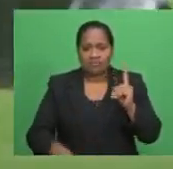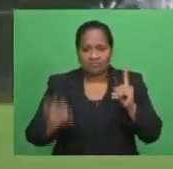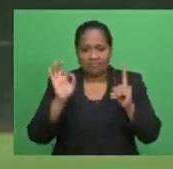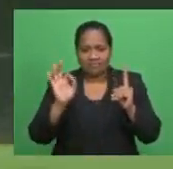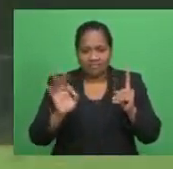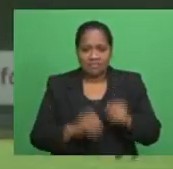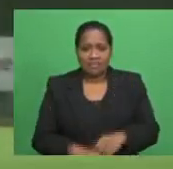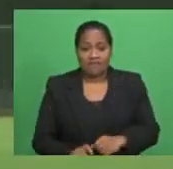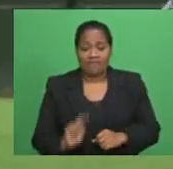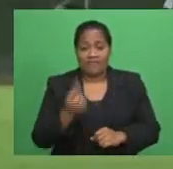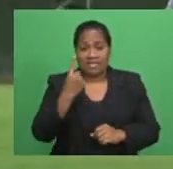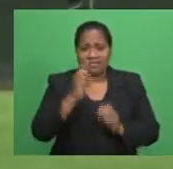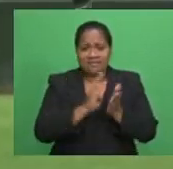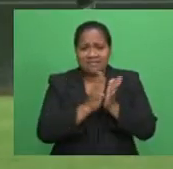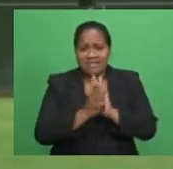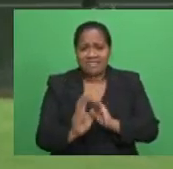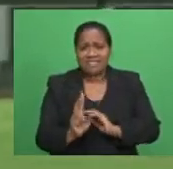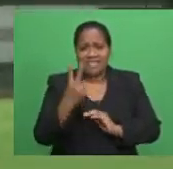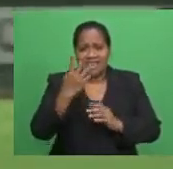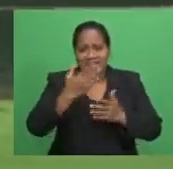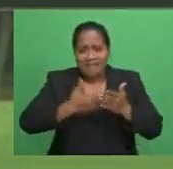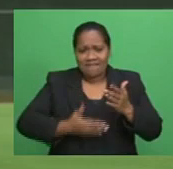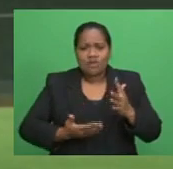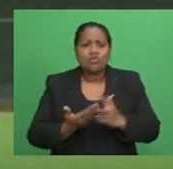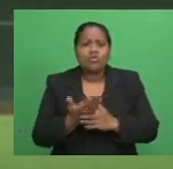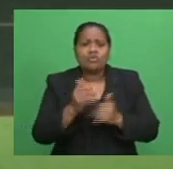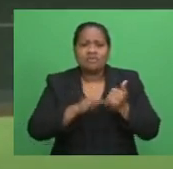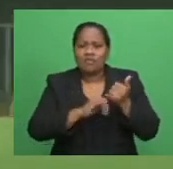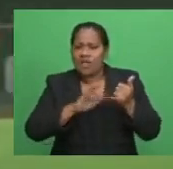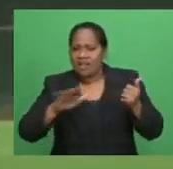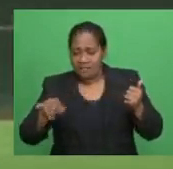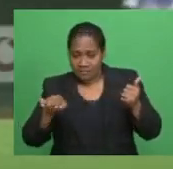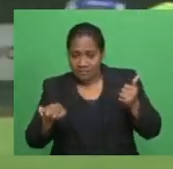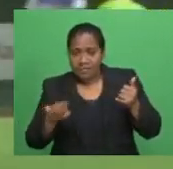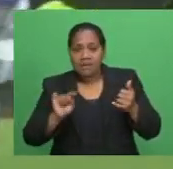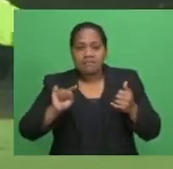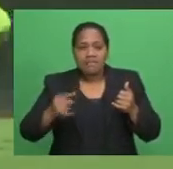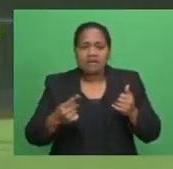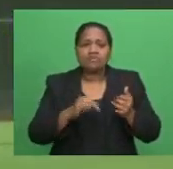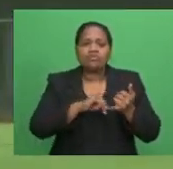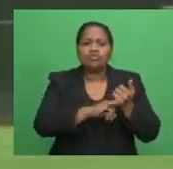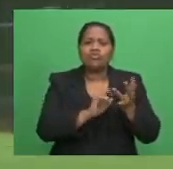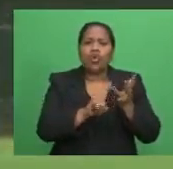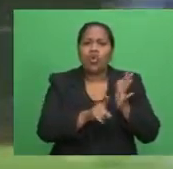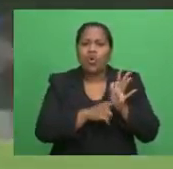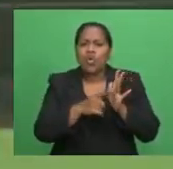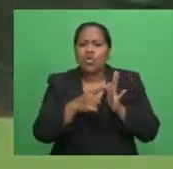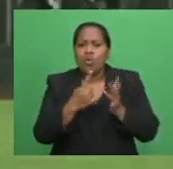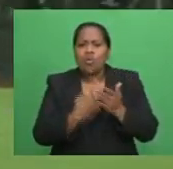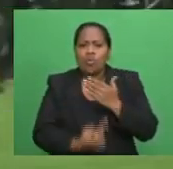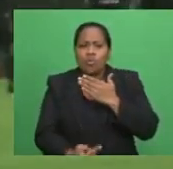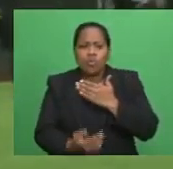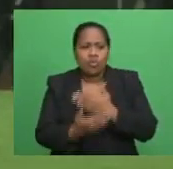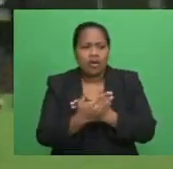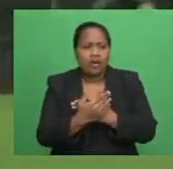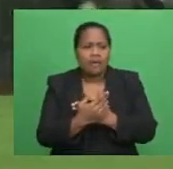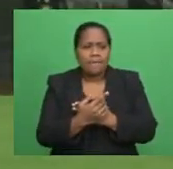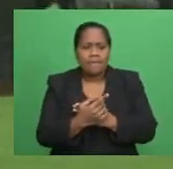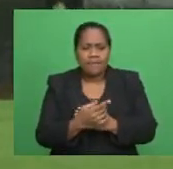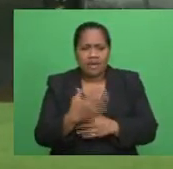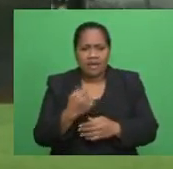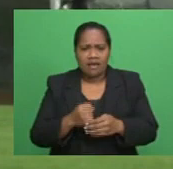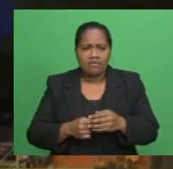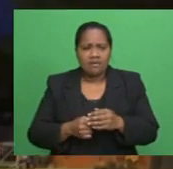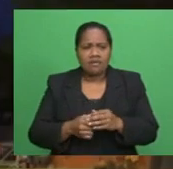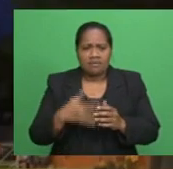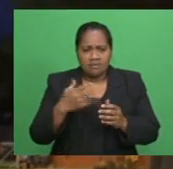first minute of the second half through Samuela Ngavo. However, it was Solowanga who broke the Blues fans' hearts after